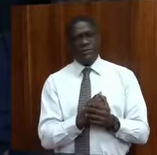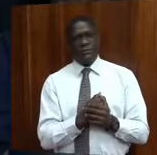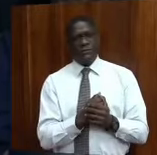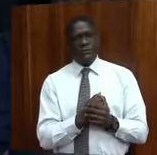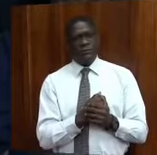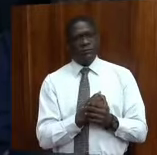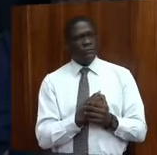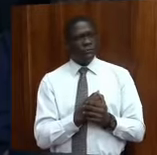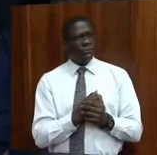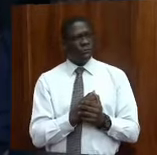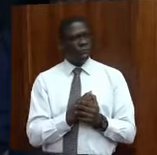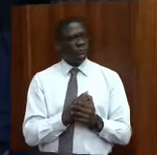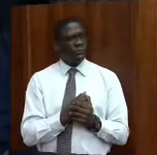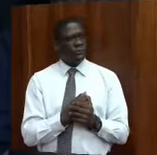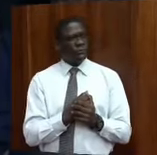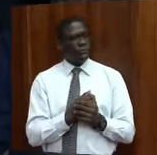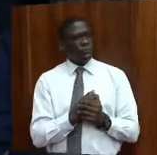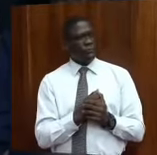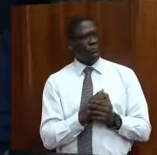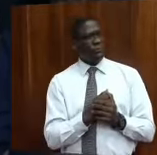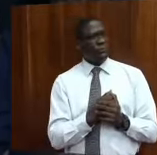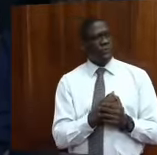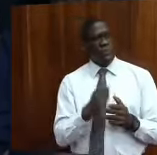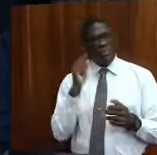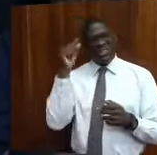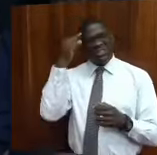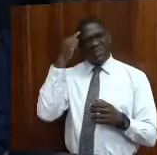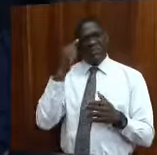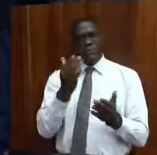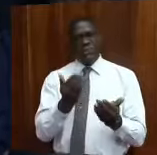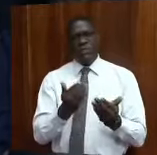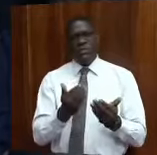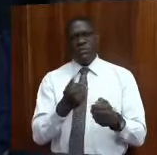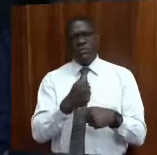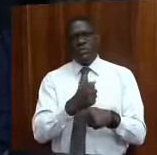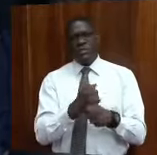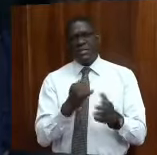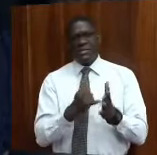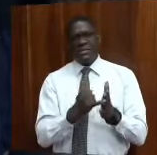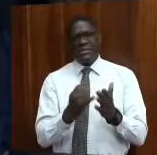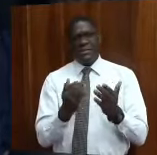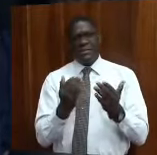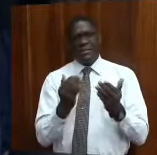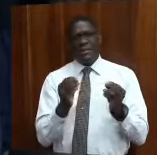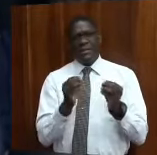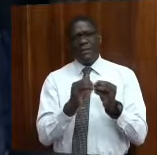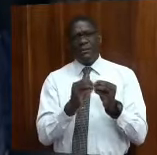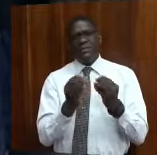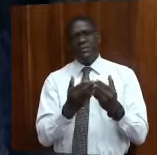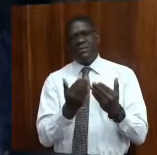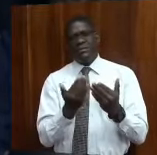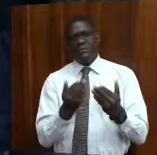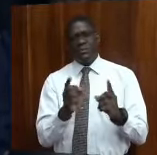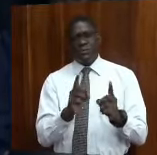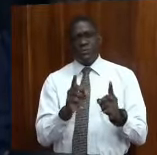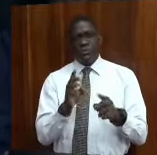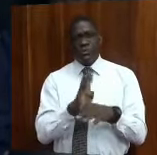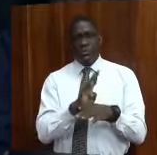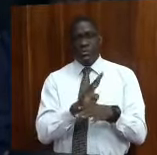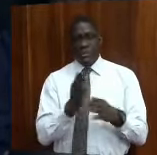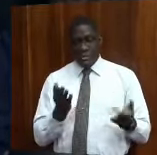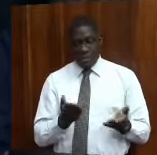and strengthen the ease of doing business, certain legislative changes must be completed. They include